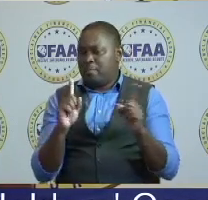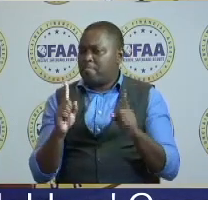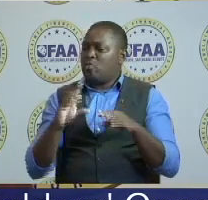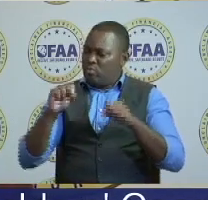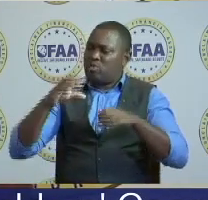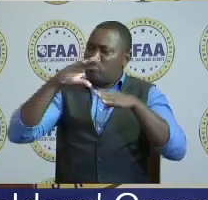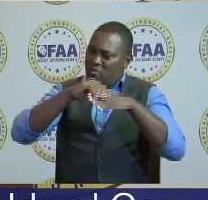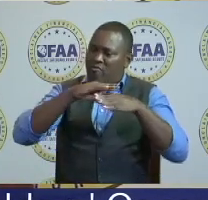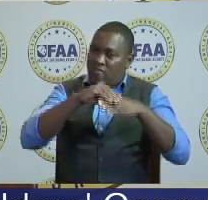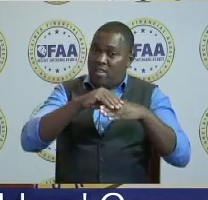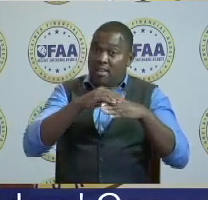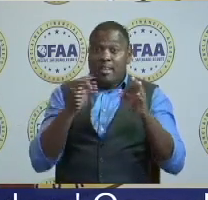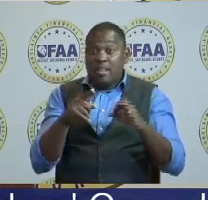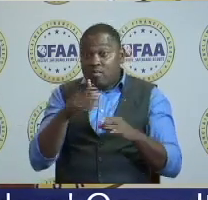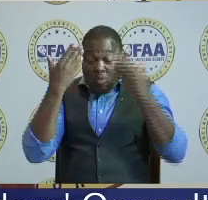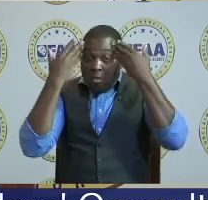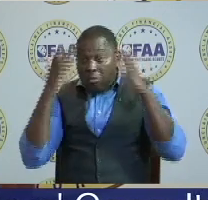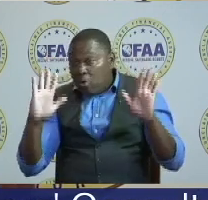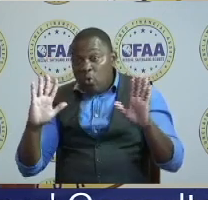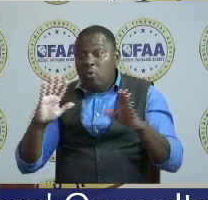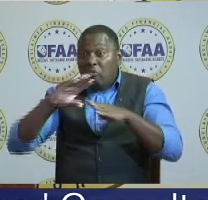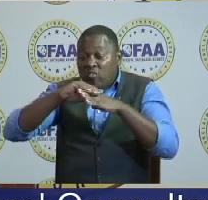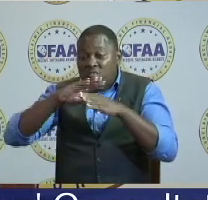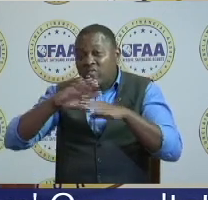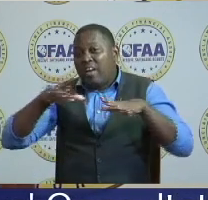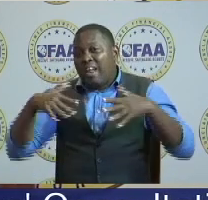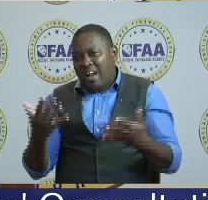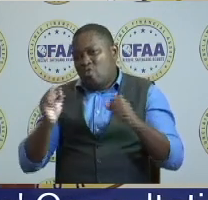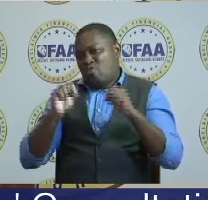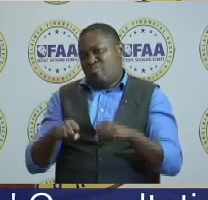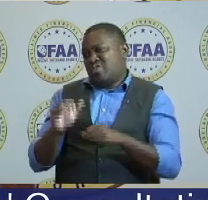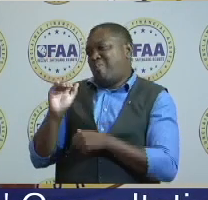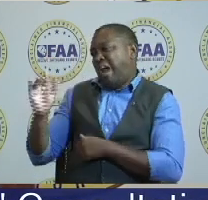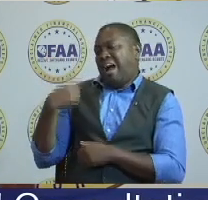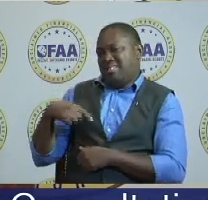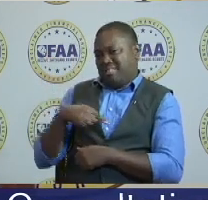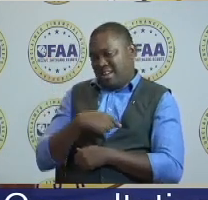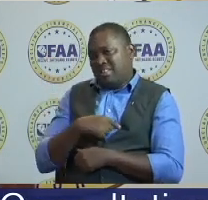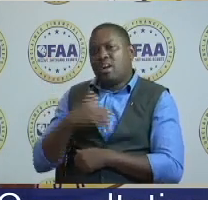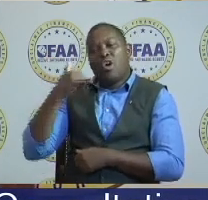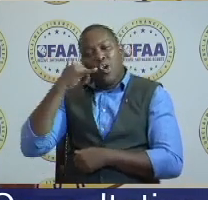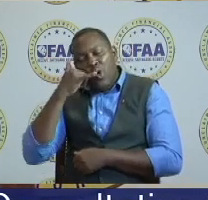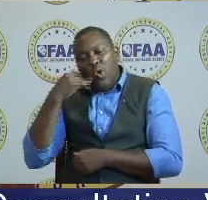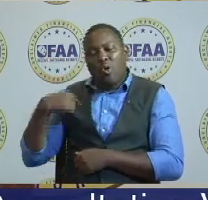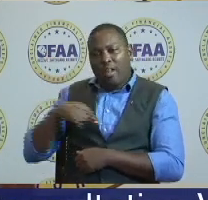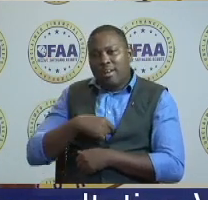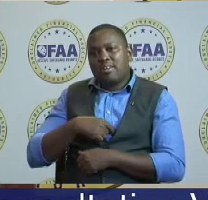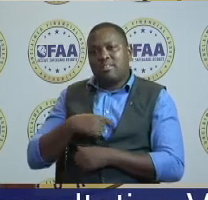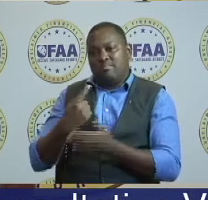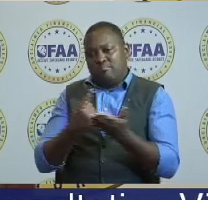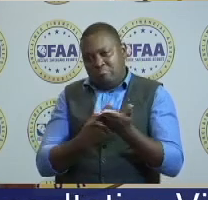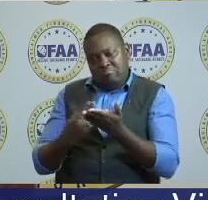even when you don't know how to go about it, you can always engage us, you can call us, you can even schedule a meeting with us, and